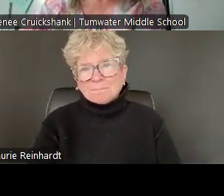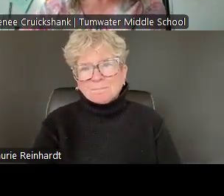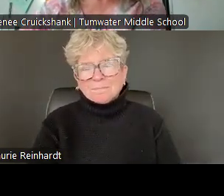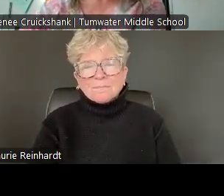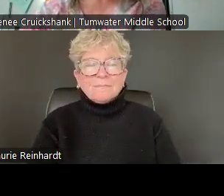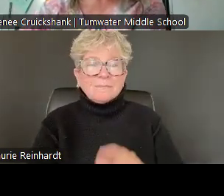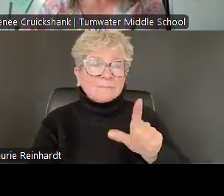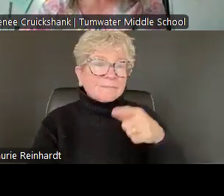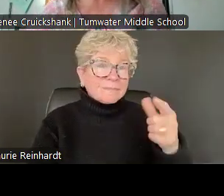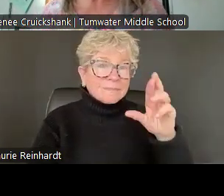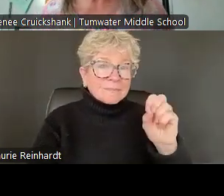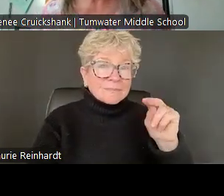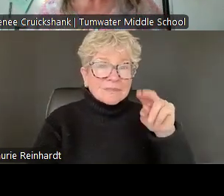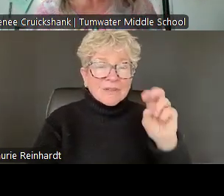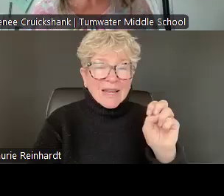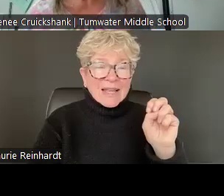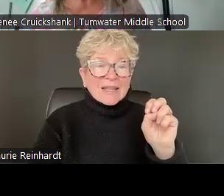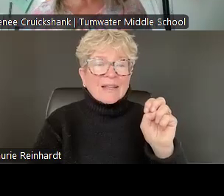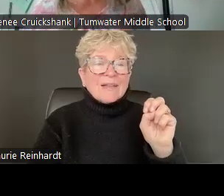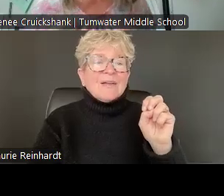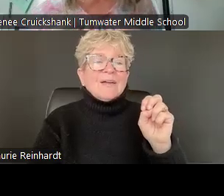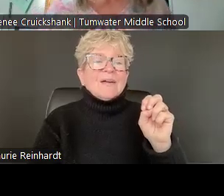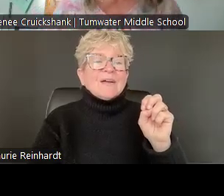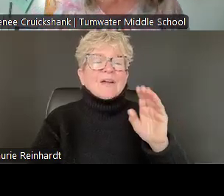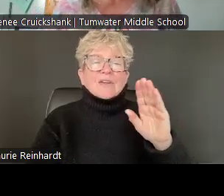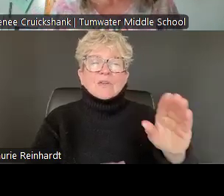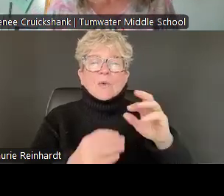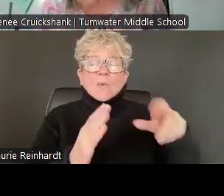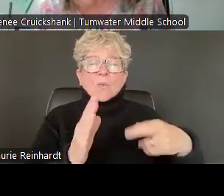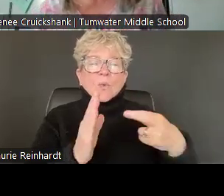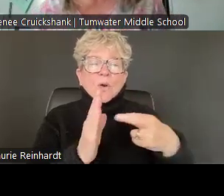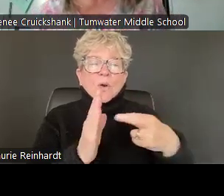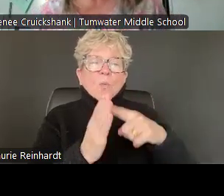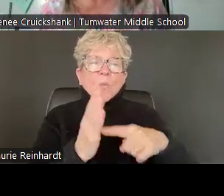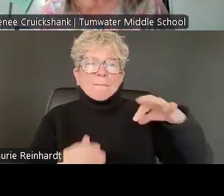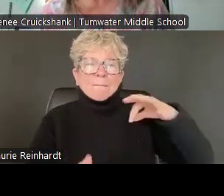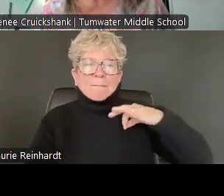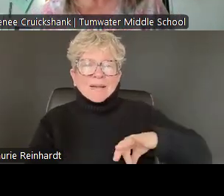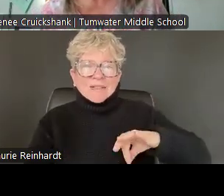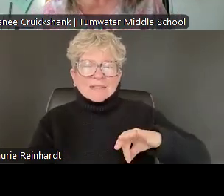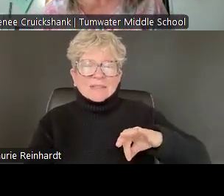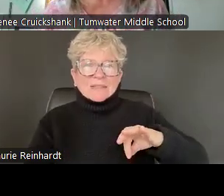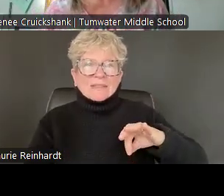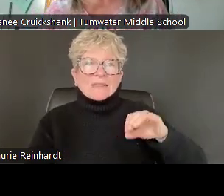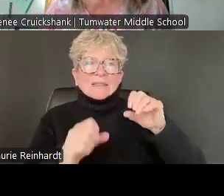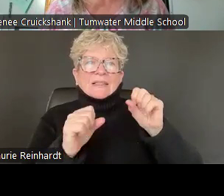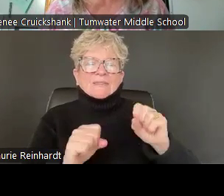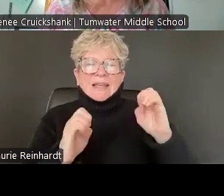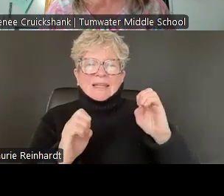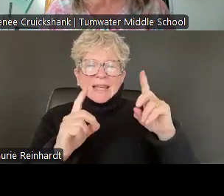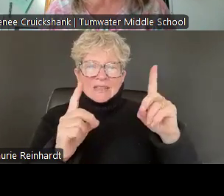Renee, what about you in terms of your role, and what benefits can an educator